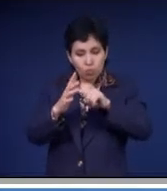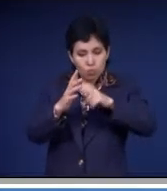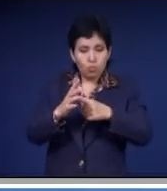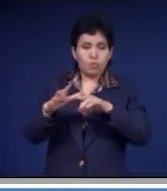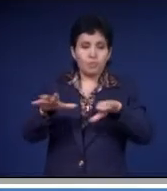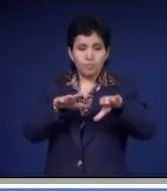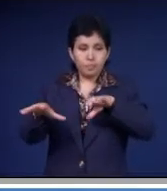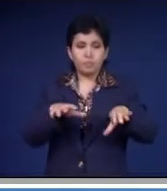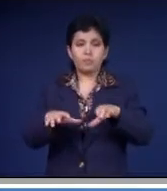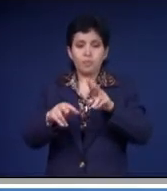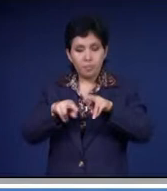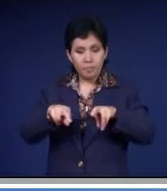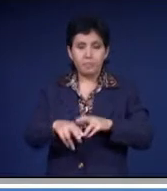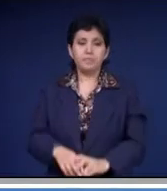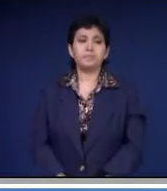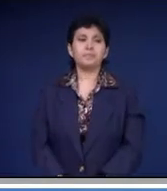experiment.